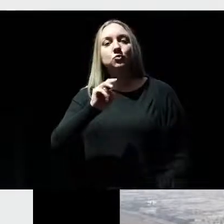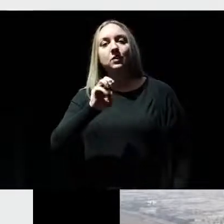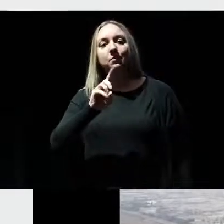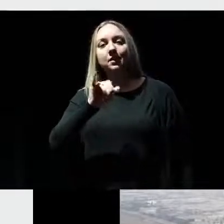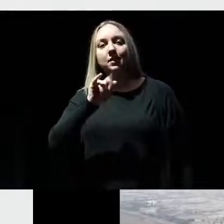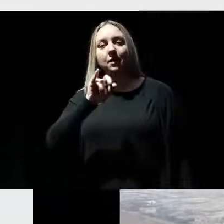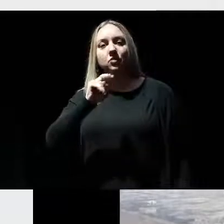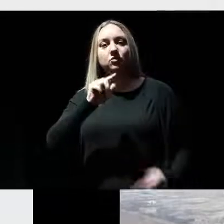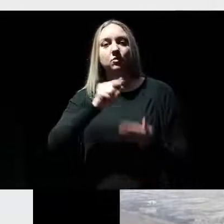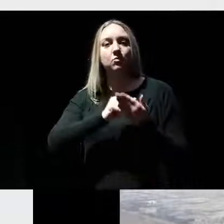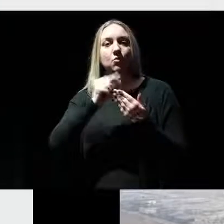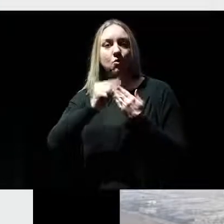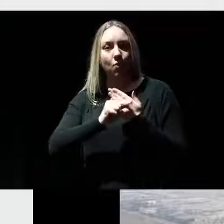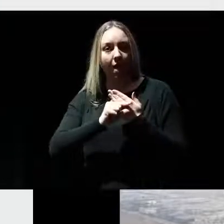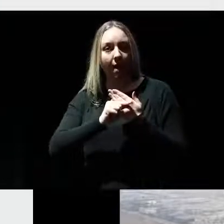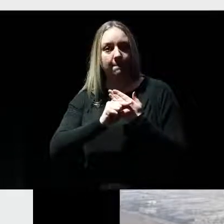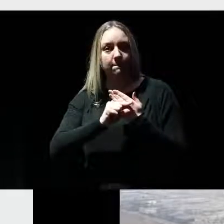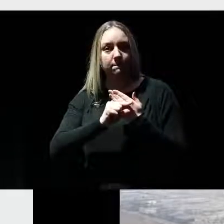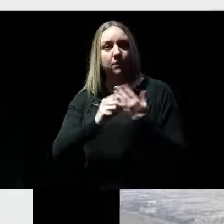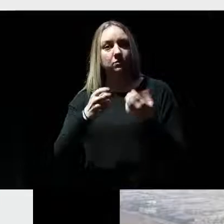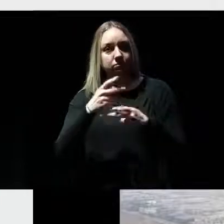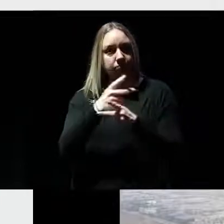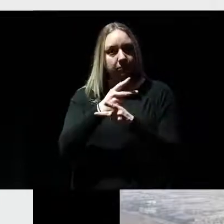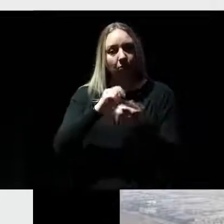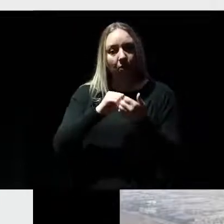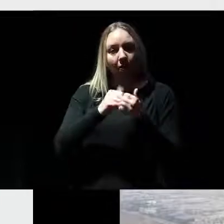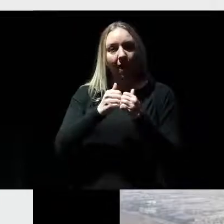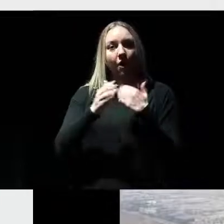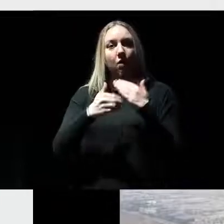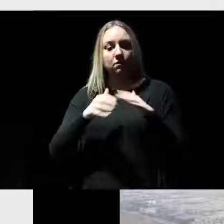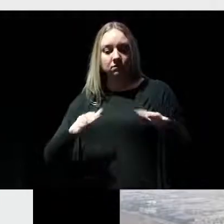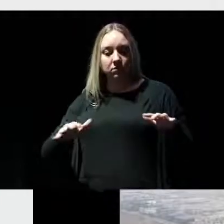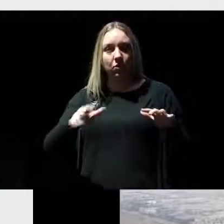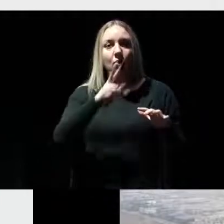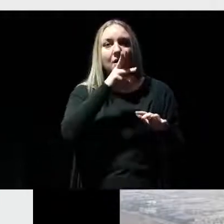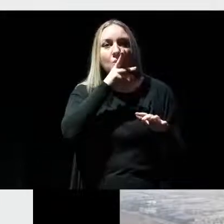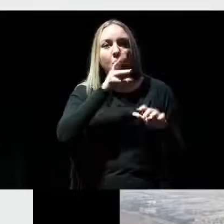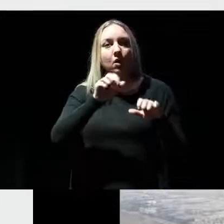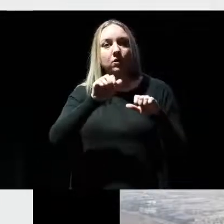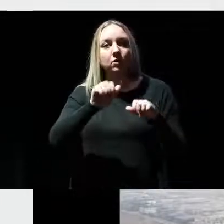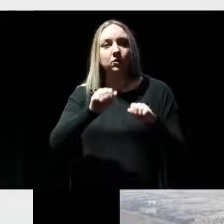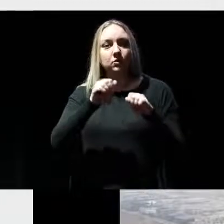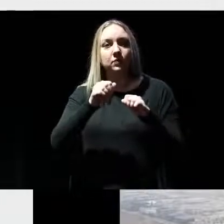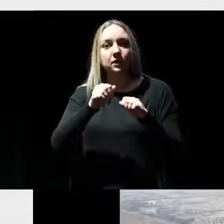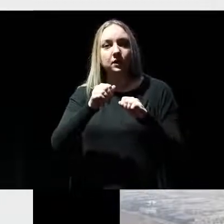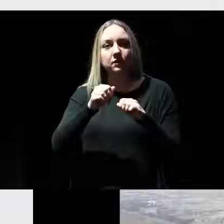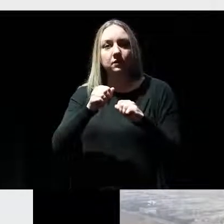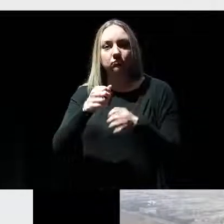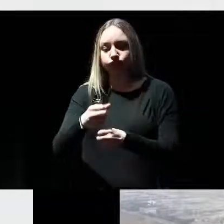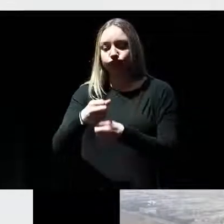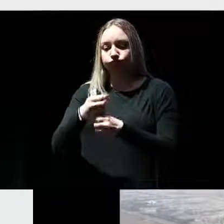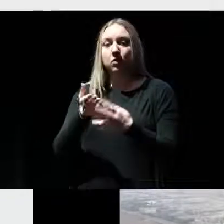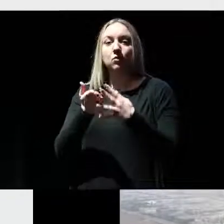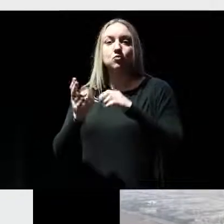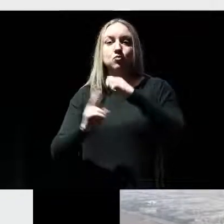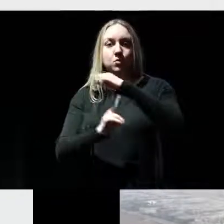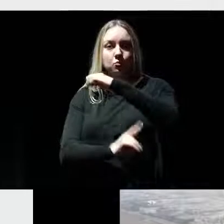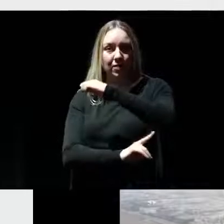program, in the way that the water, the groundwater would be pumped up and through the bridges as a